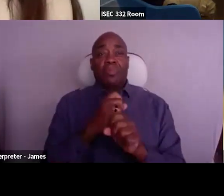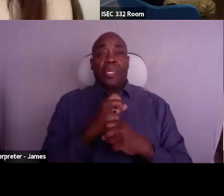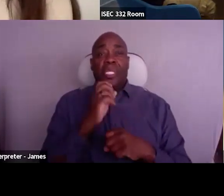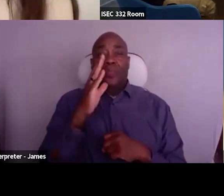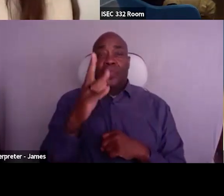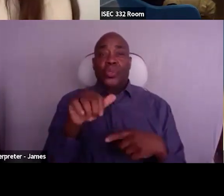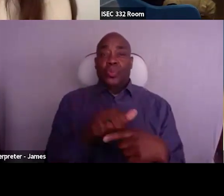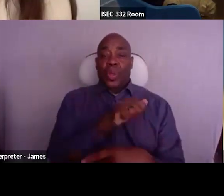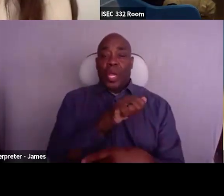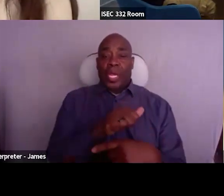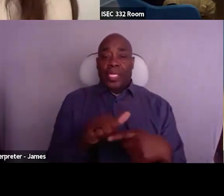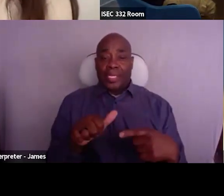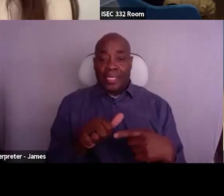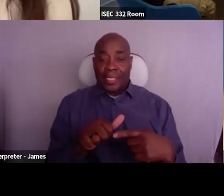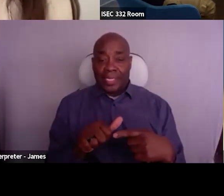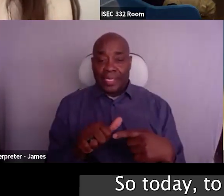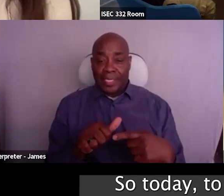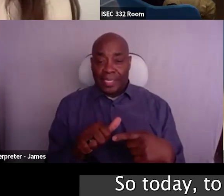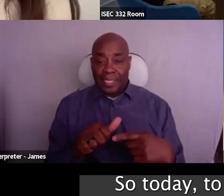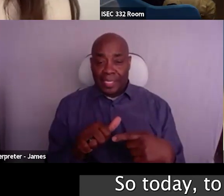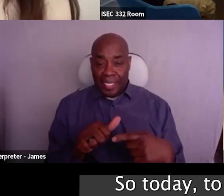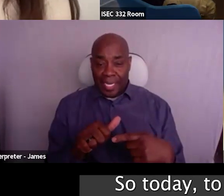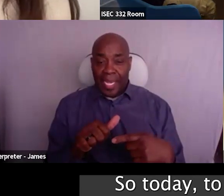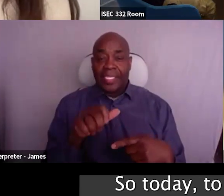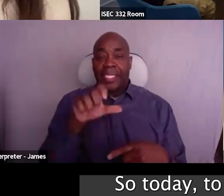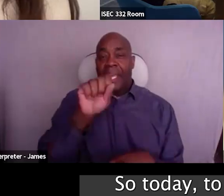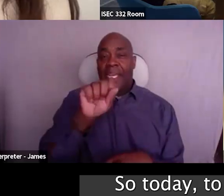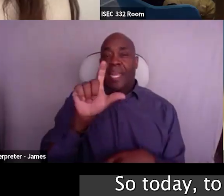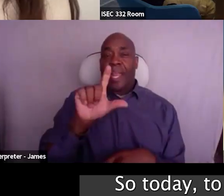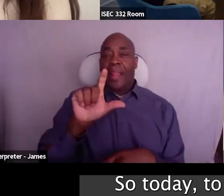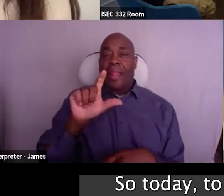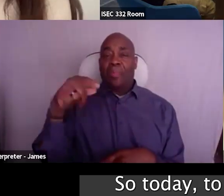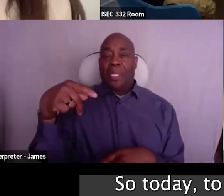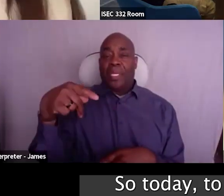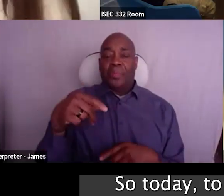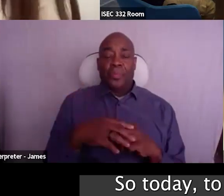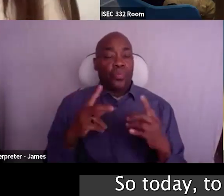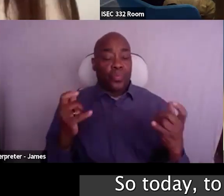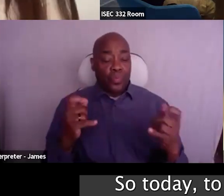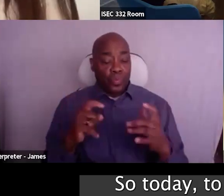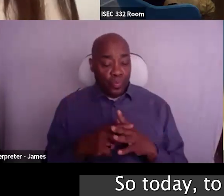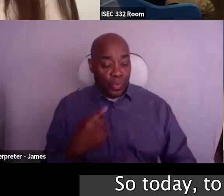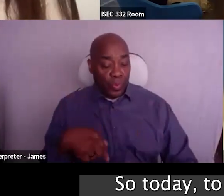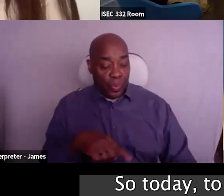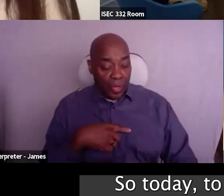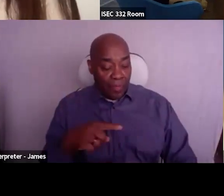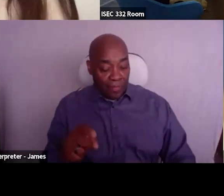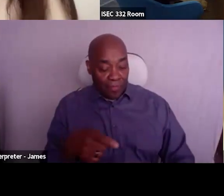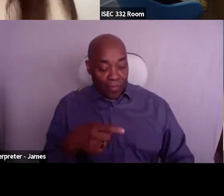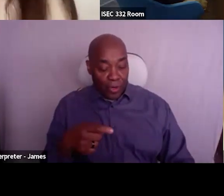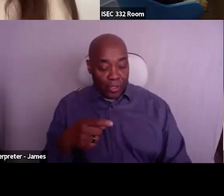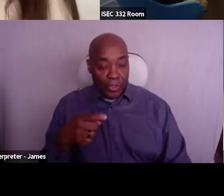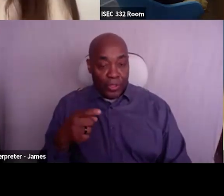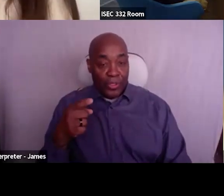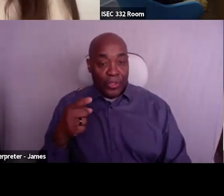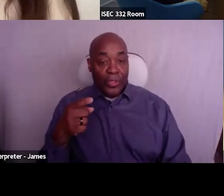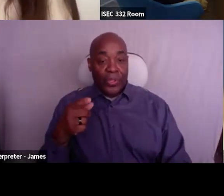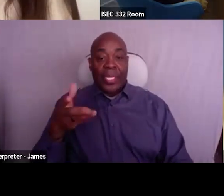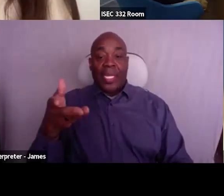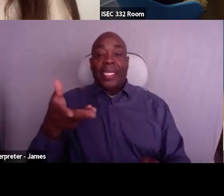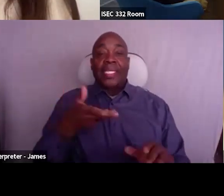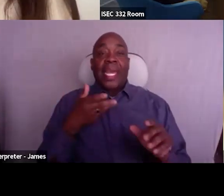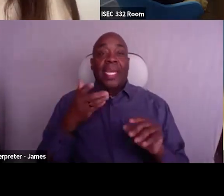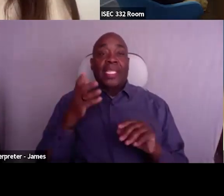an SLP. So today, to start us off, we have our first guest speaker. His name